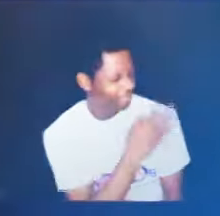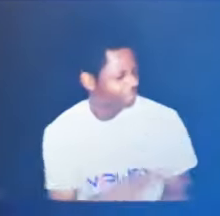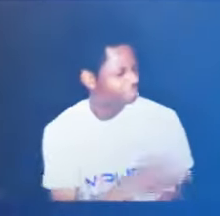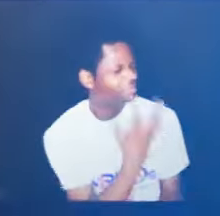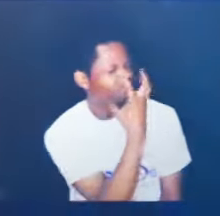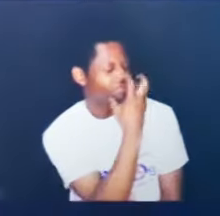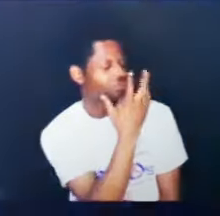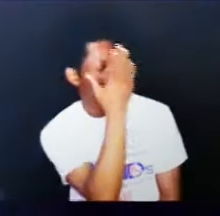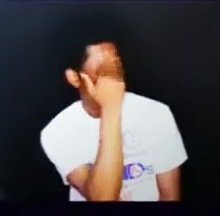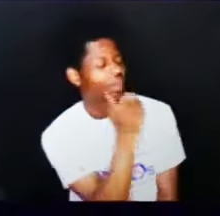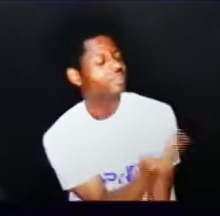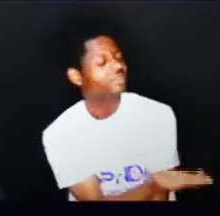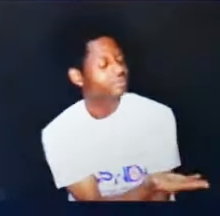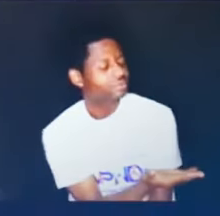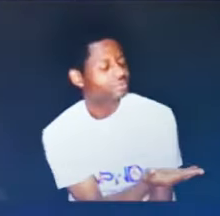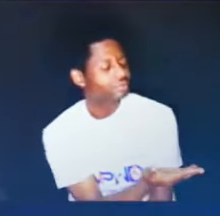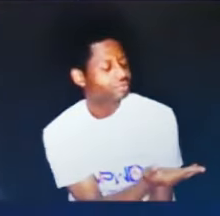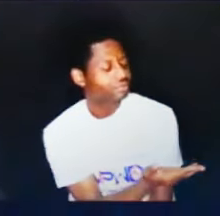downcast? If